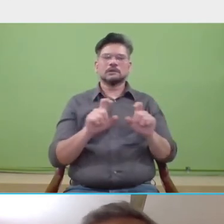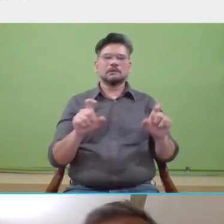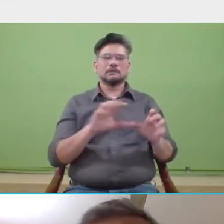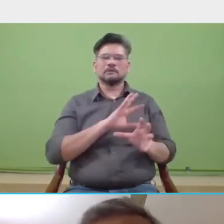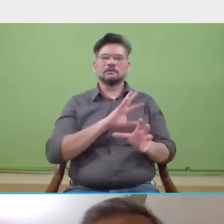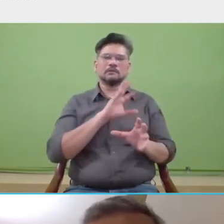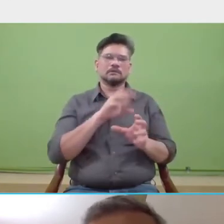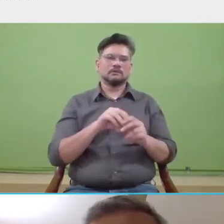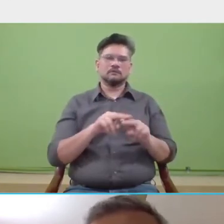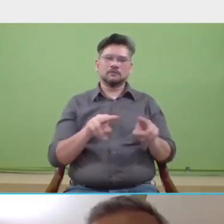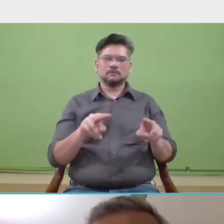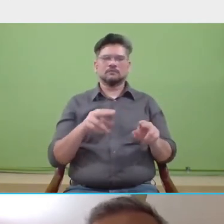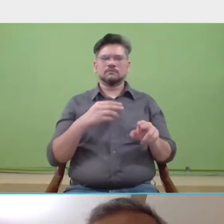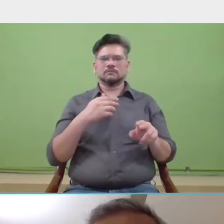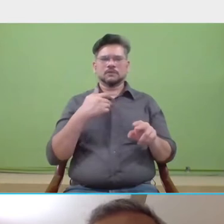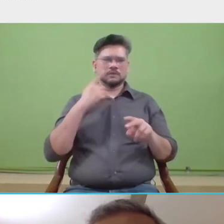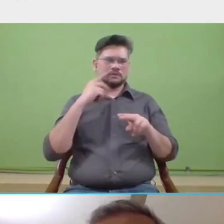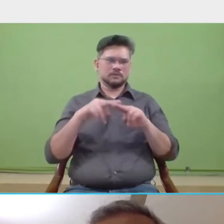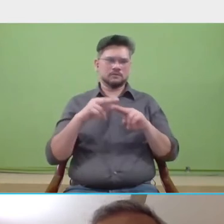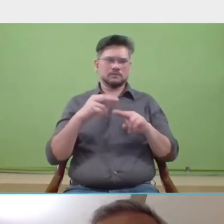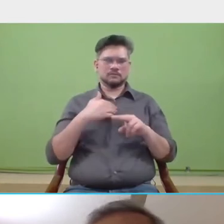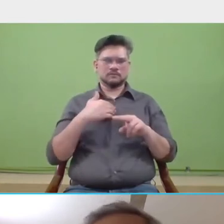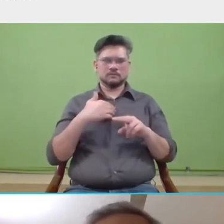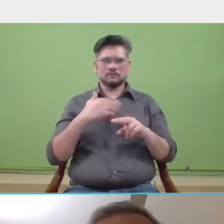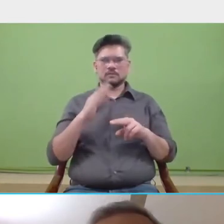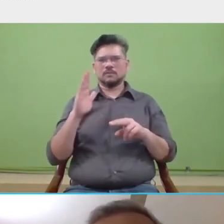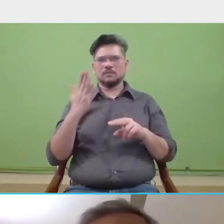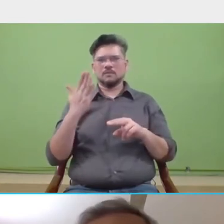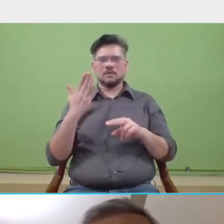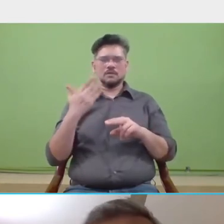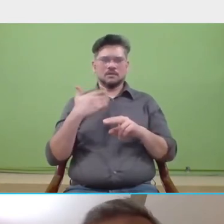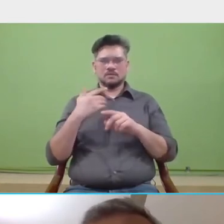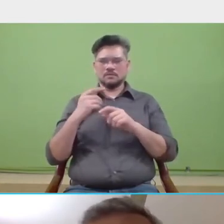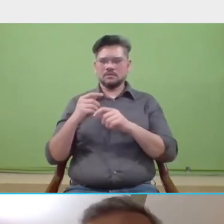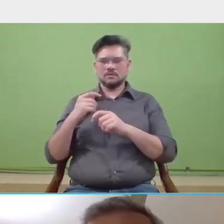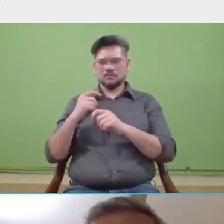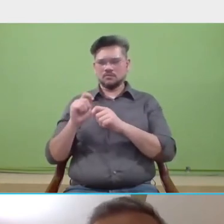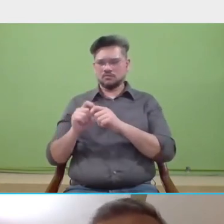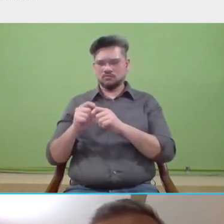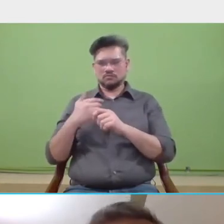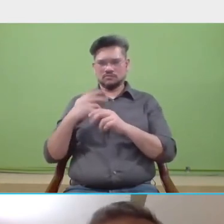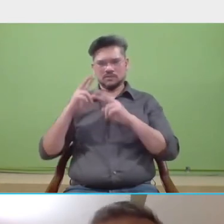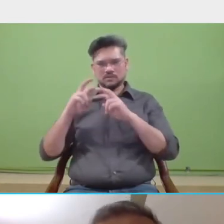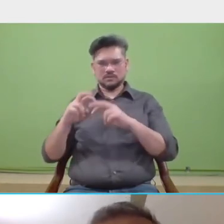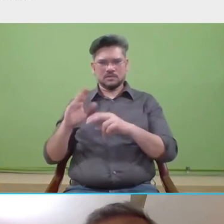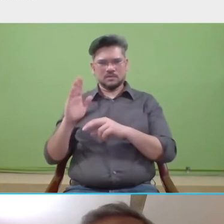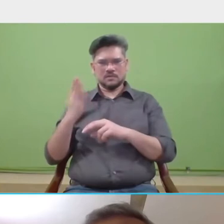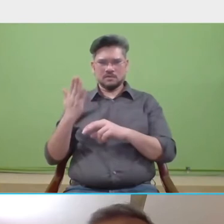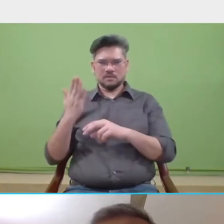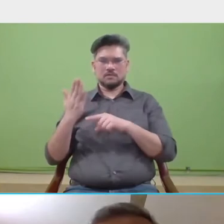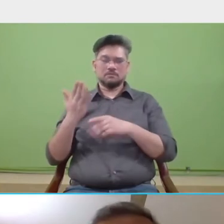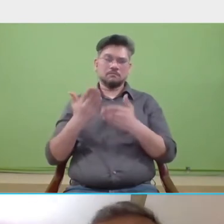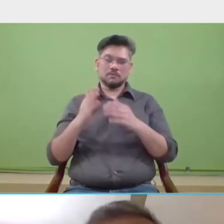tamil uh and i find tamil to be similar to hindi okay so you know i get